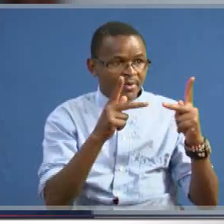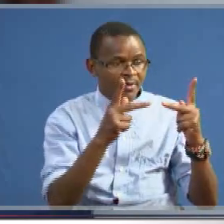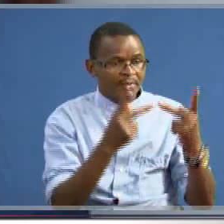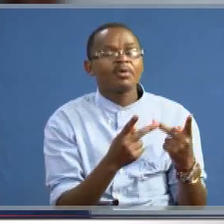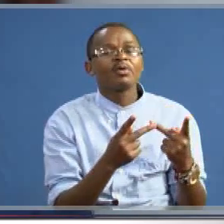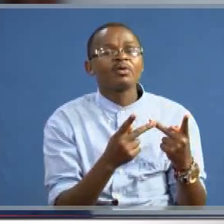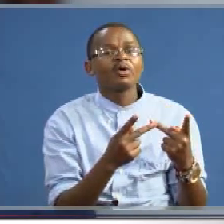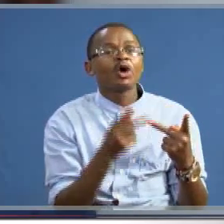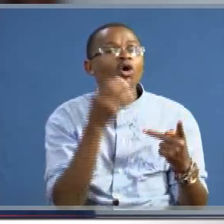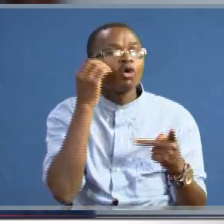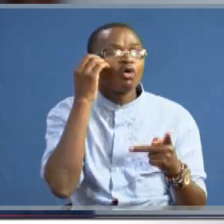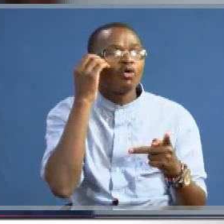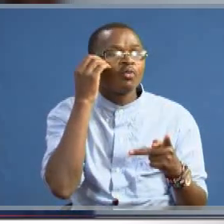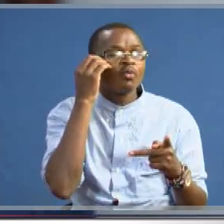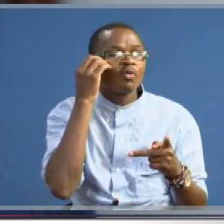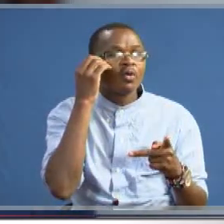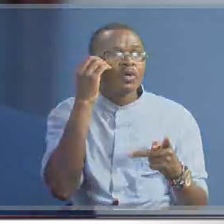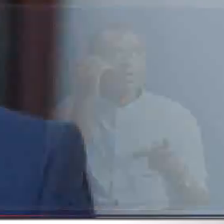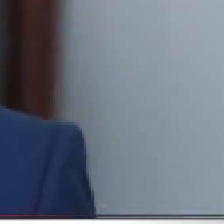call home you know for the first event as